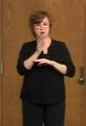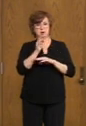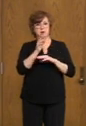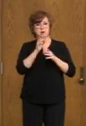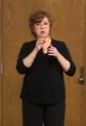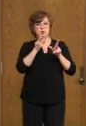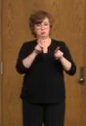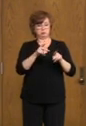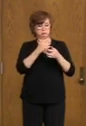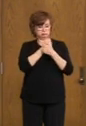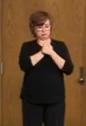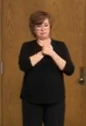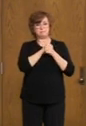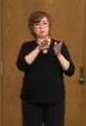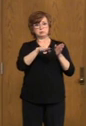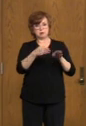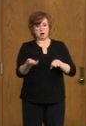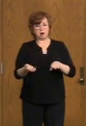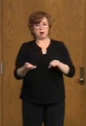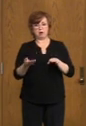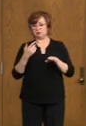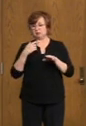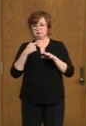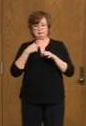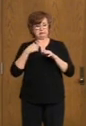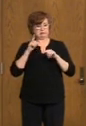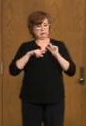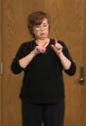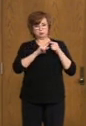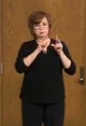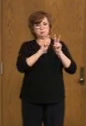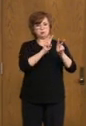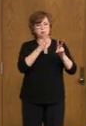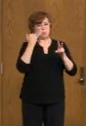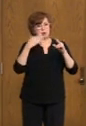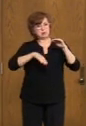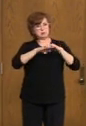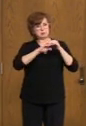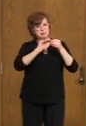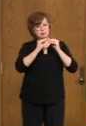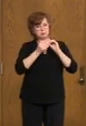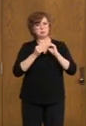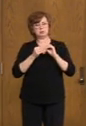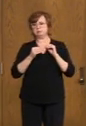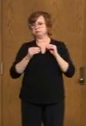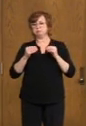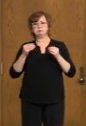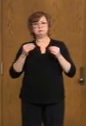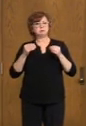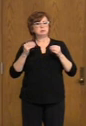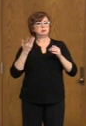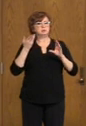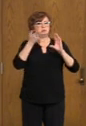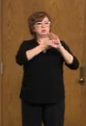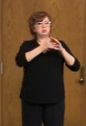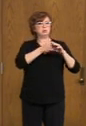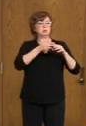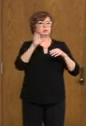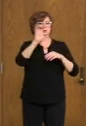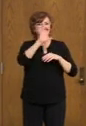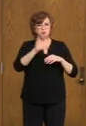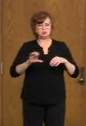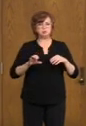age. And if close family and friends have to pay their respects in person, follow all those precautions. At times of emotion, whether